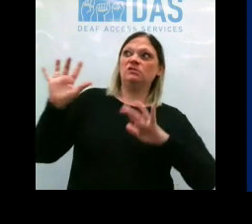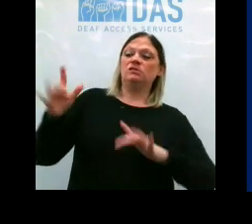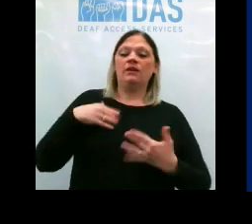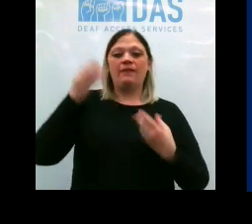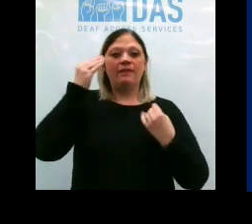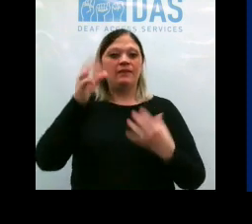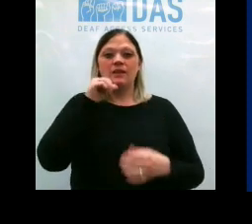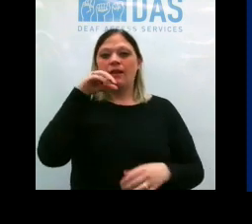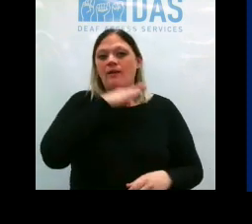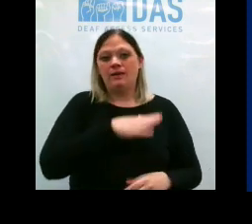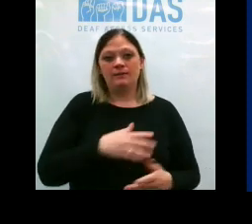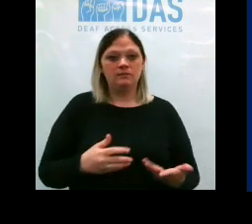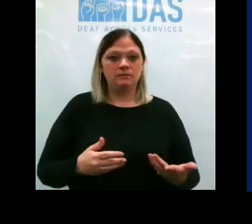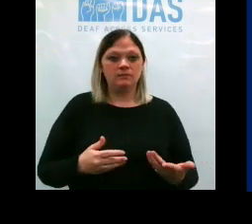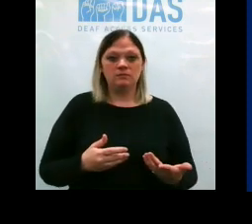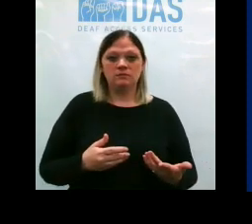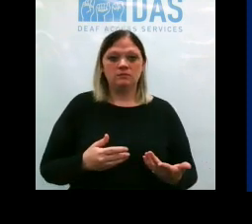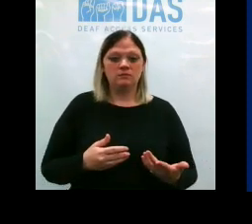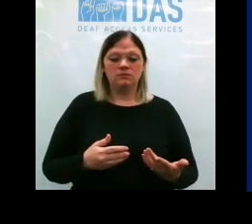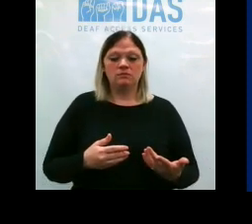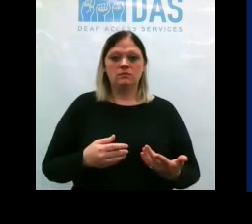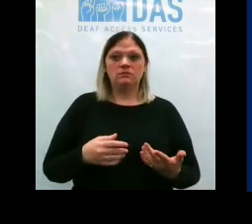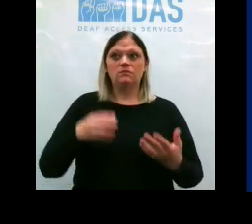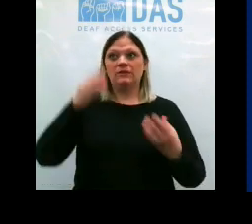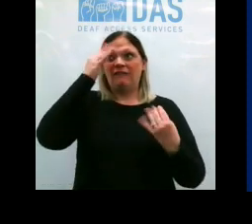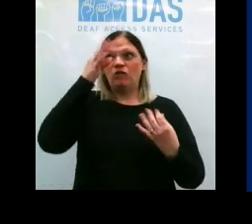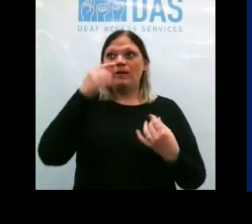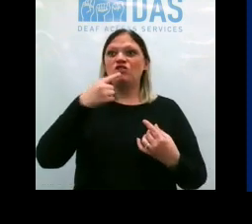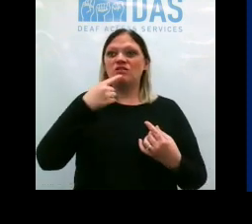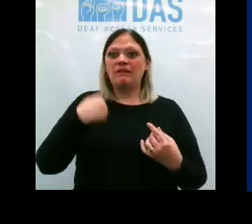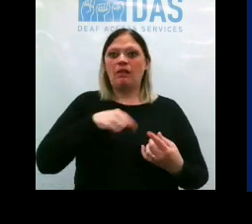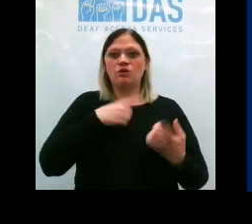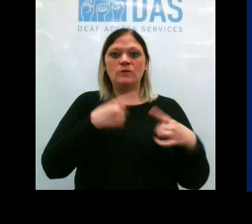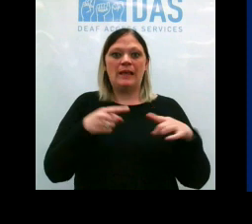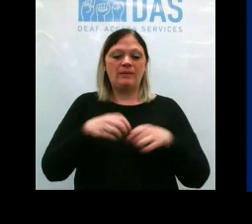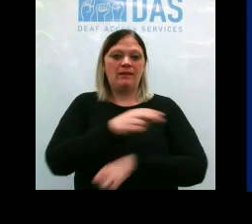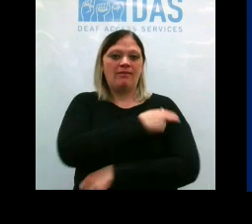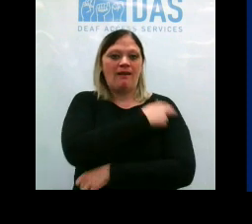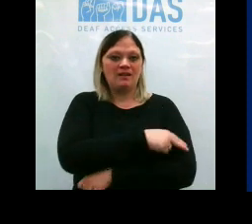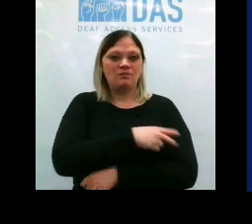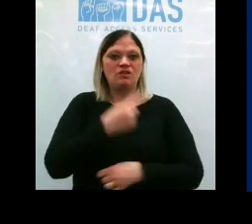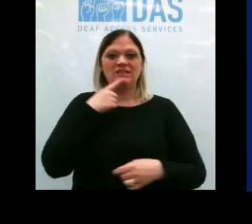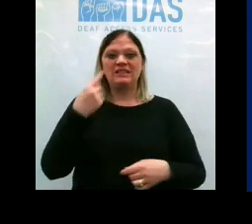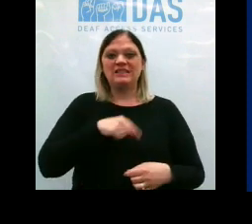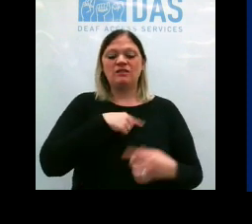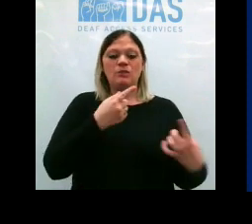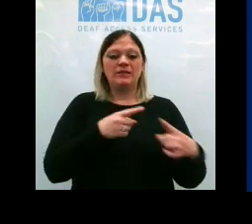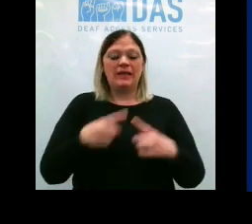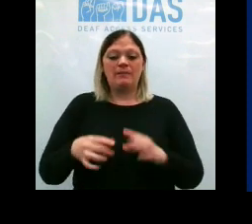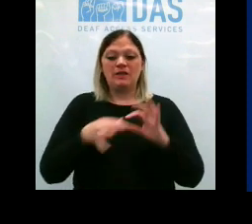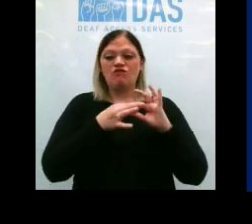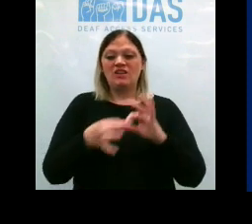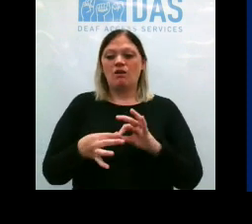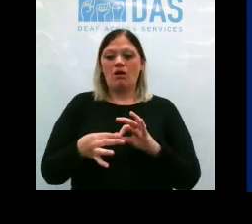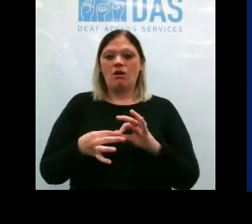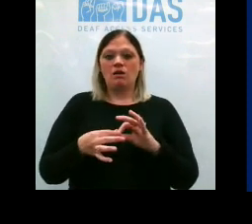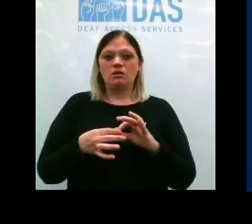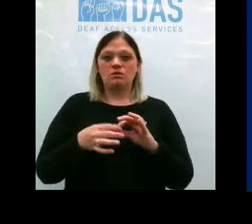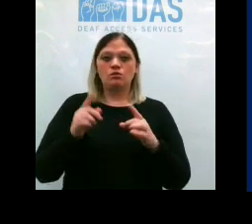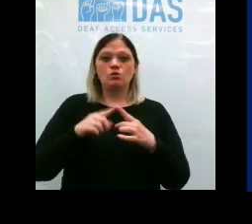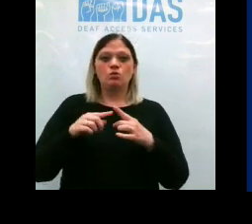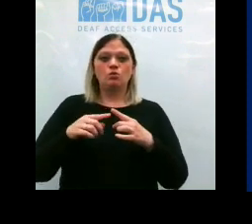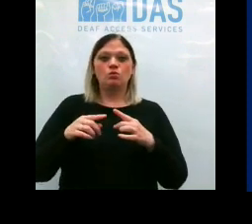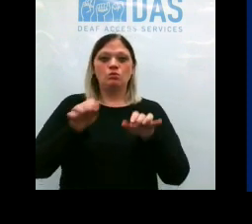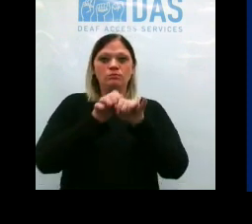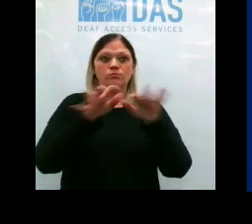lie. The data tells us what's happening in the hospitals. The data tells us what's happening with regards to the contraction